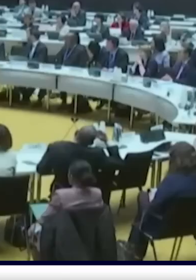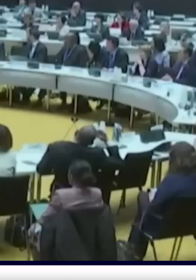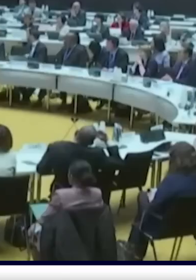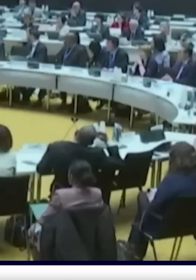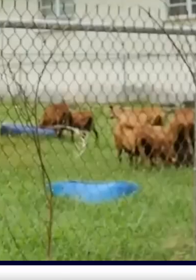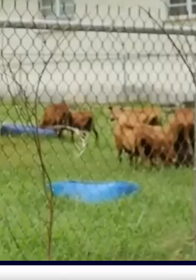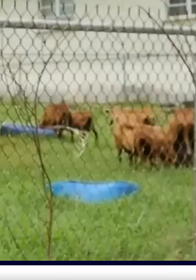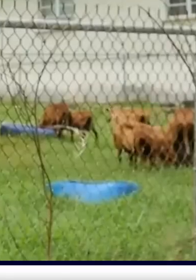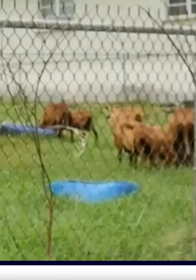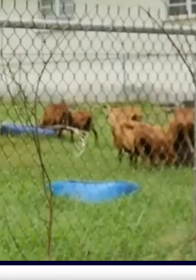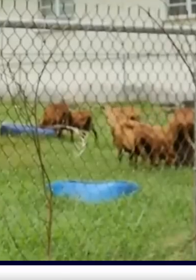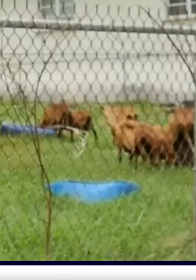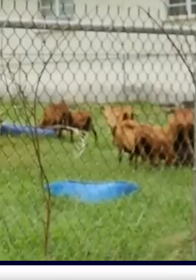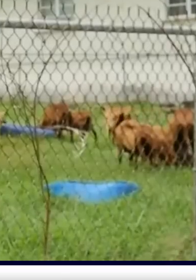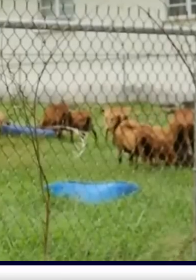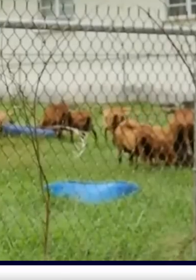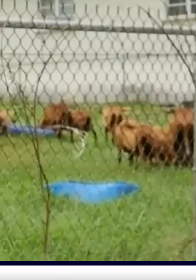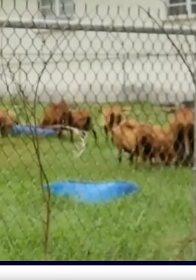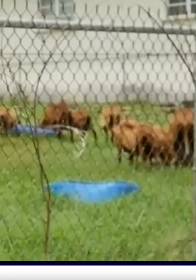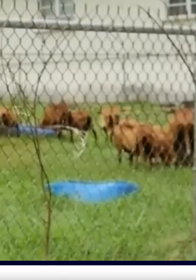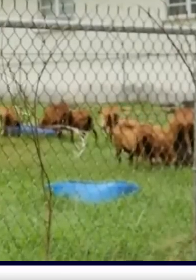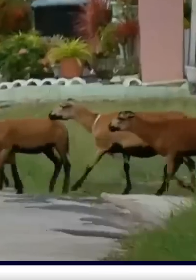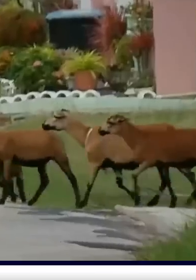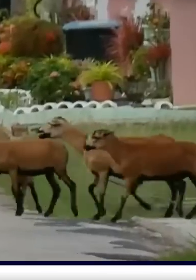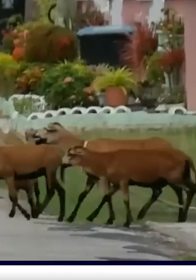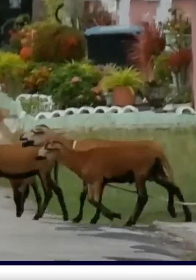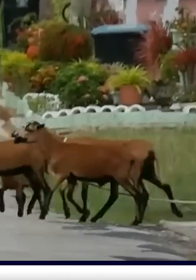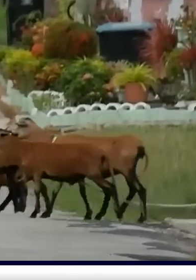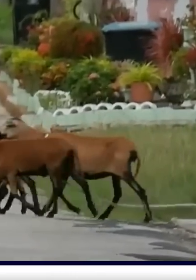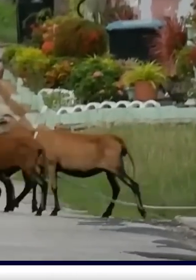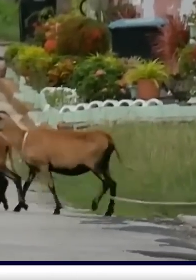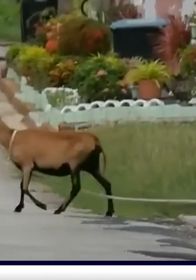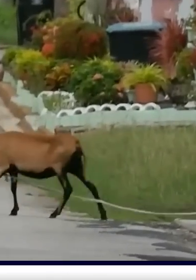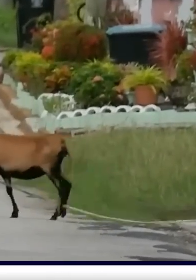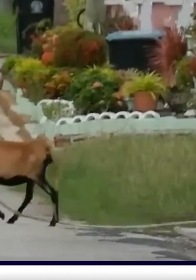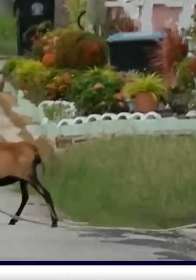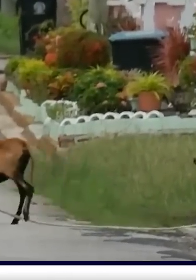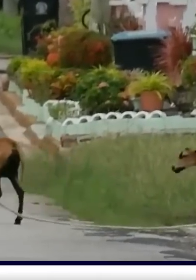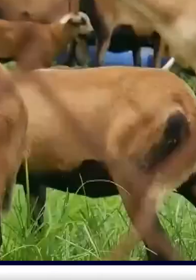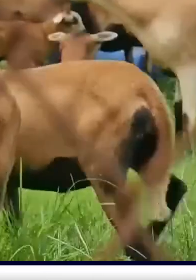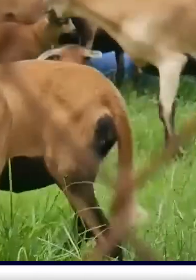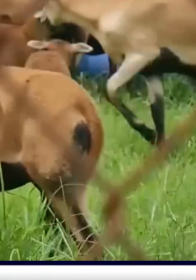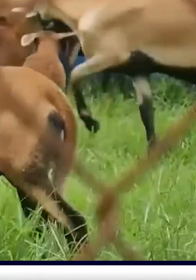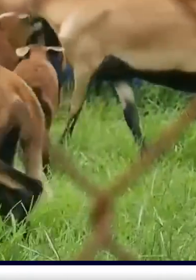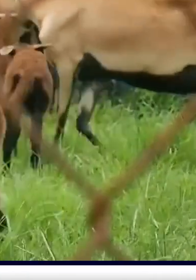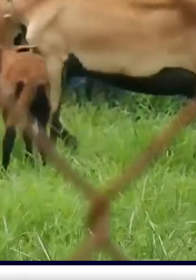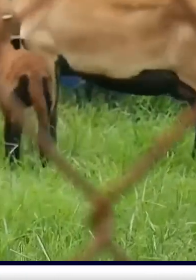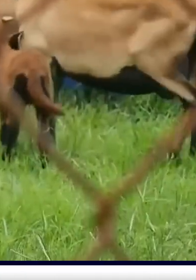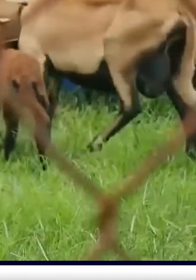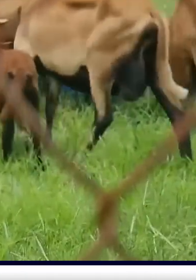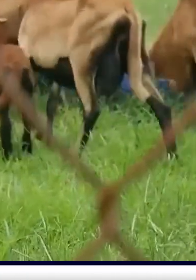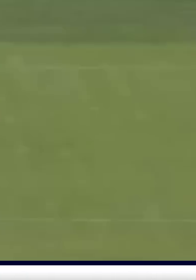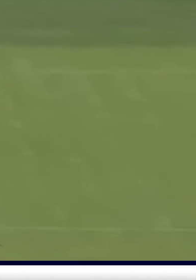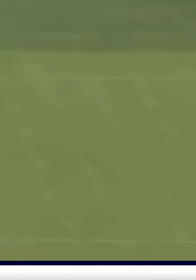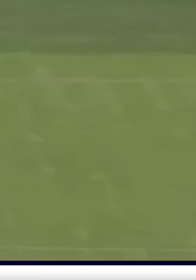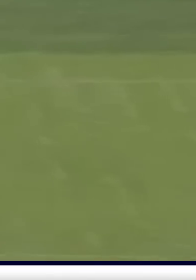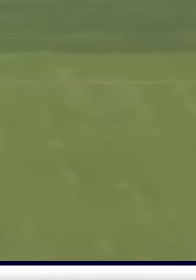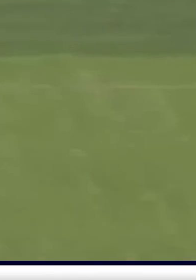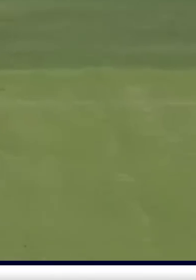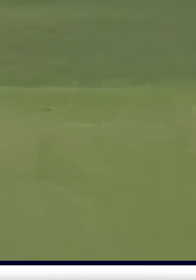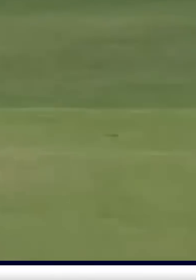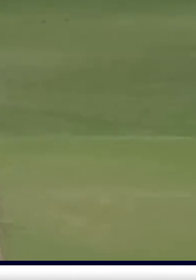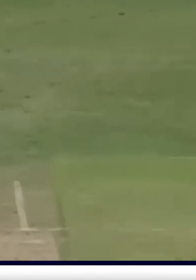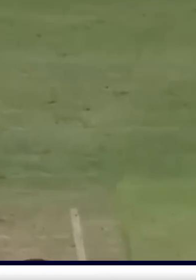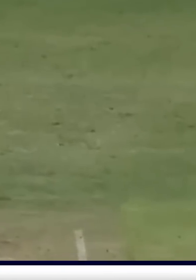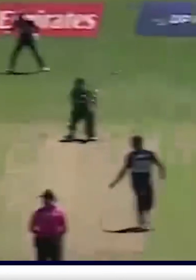Board. A farmer breathes a sigh of relief after the sheep he believed were stolen are found. And in sports,